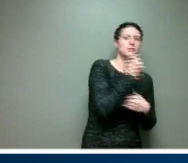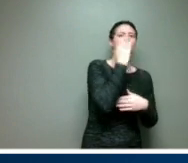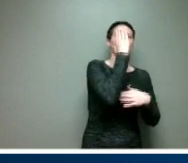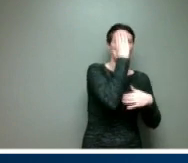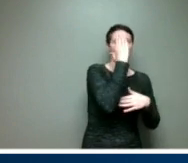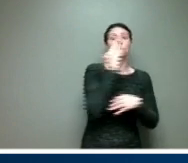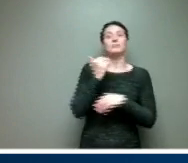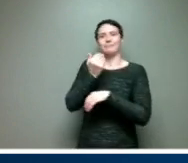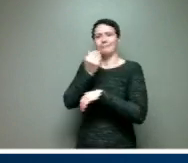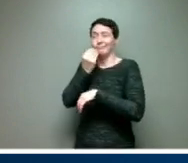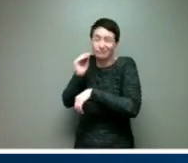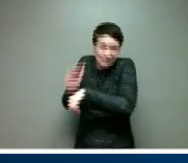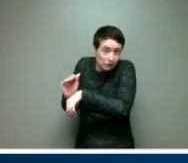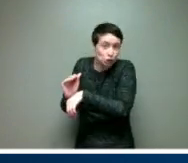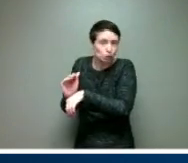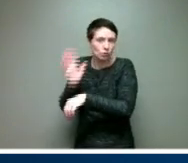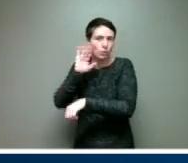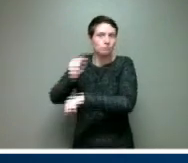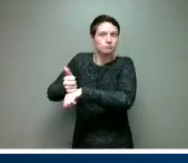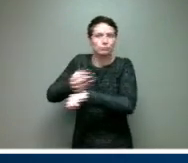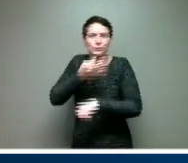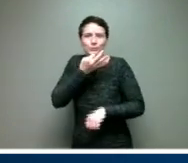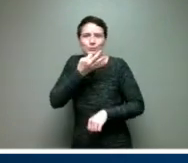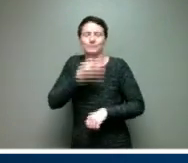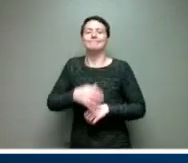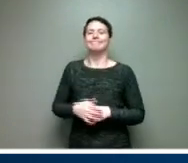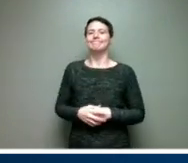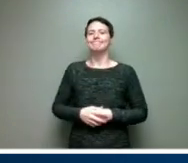relatively well, I can say.